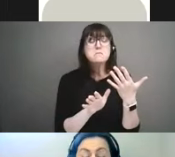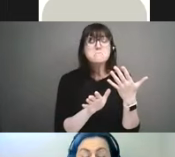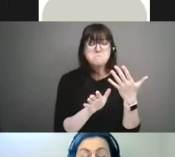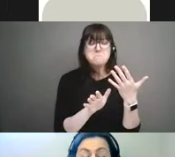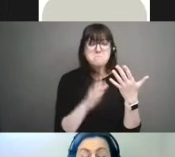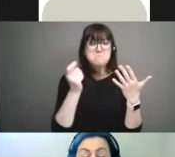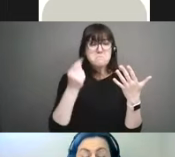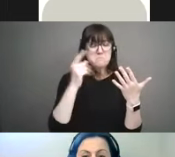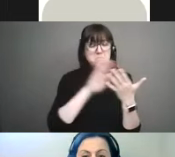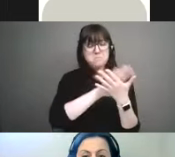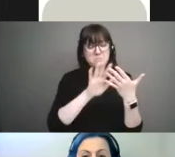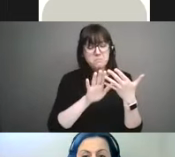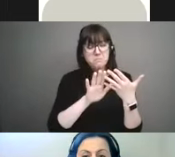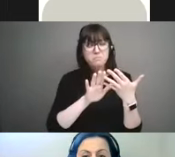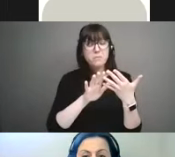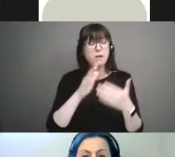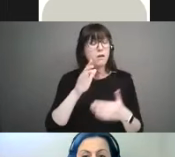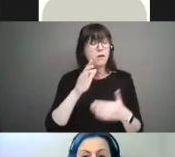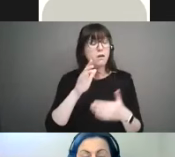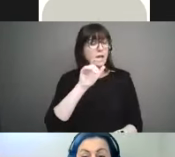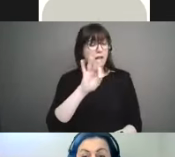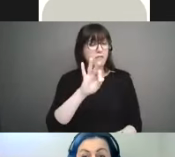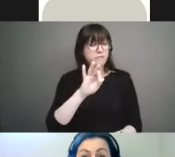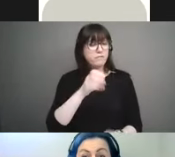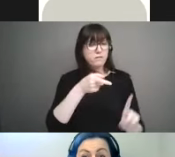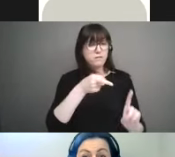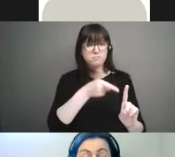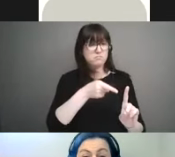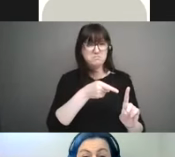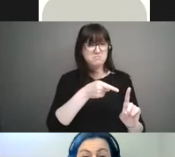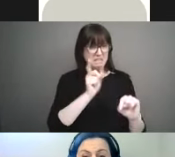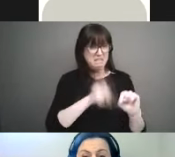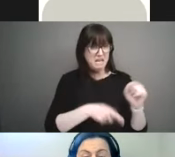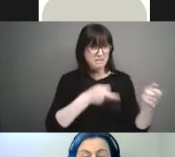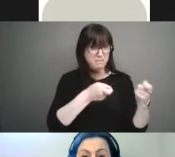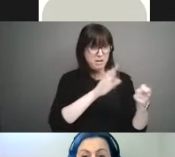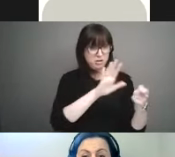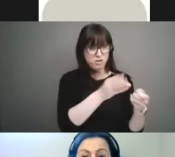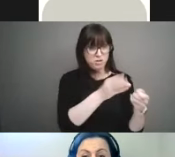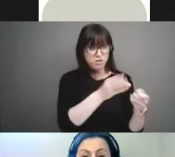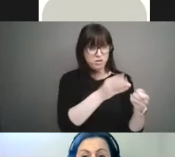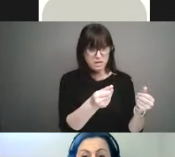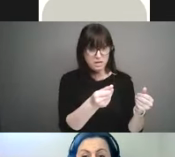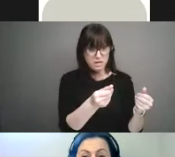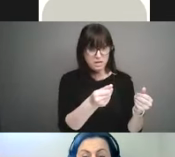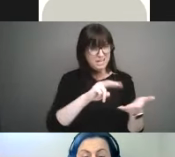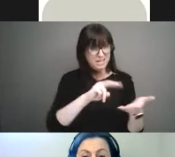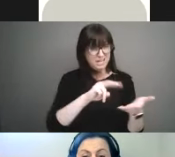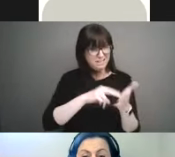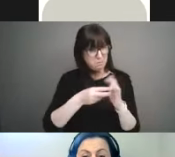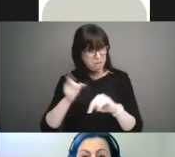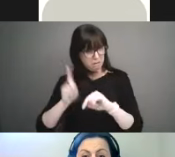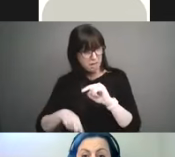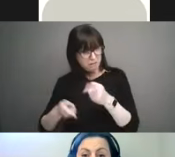that just because a person doesn't have the capacity to manage their property doesn't mean that they don't have